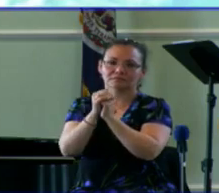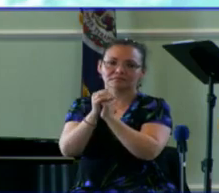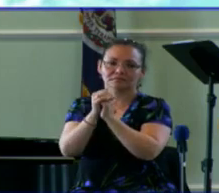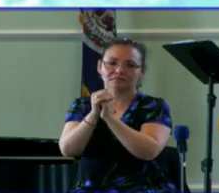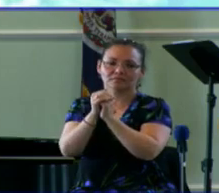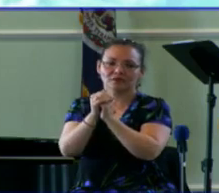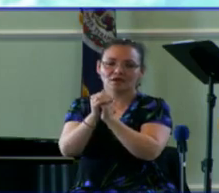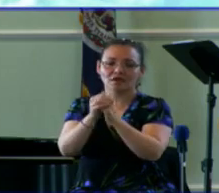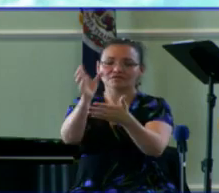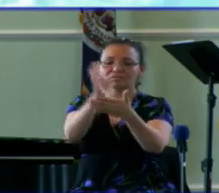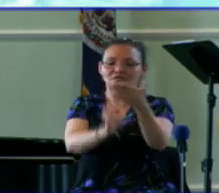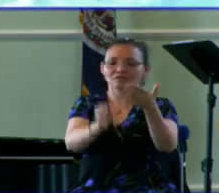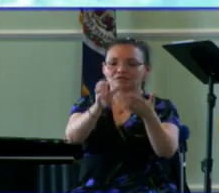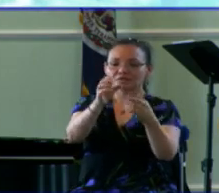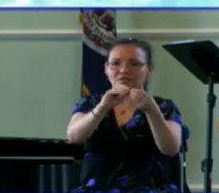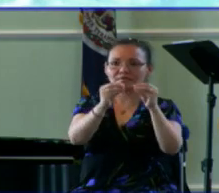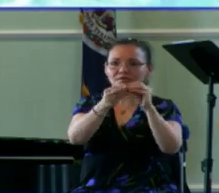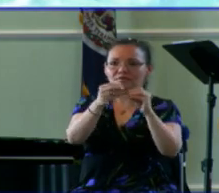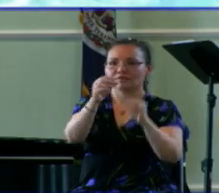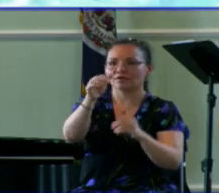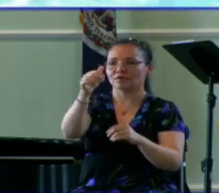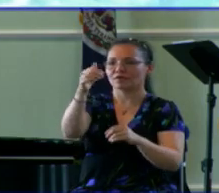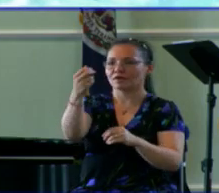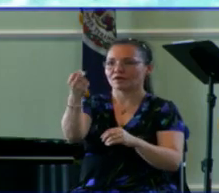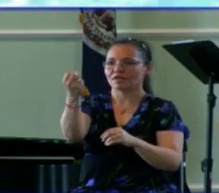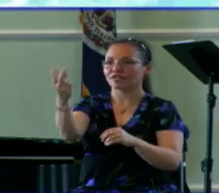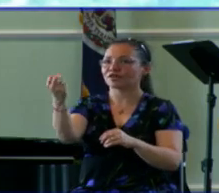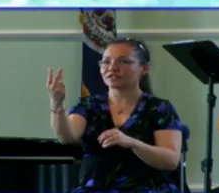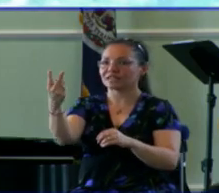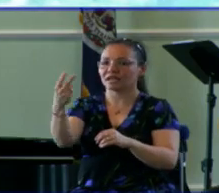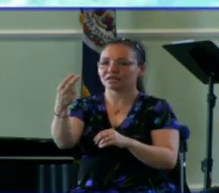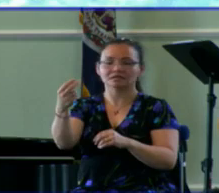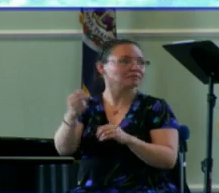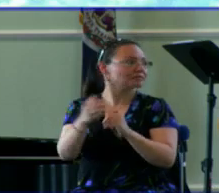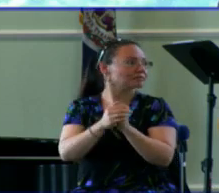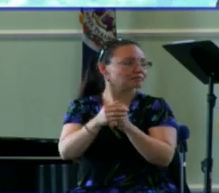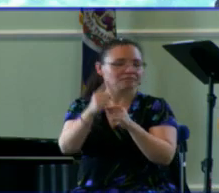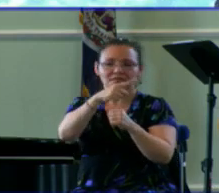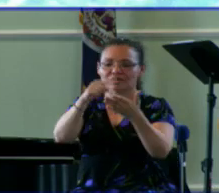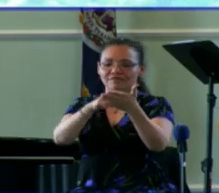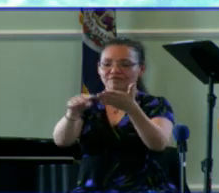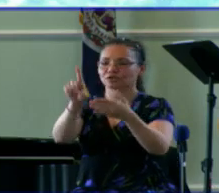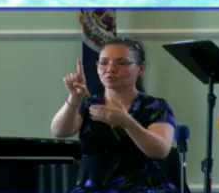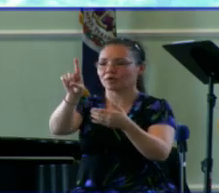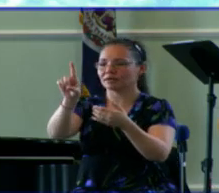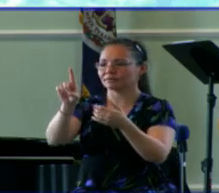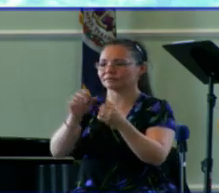if you go to chapter 13, look at chapter 13 and verse 1.